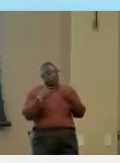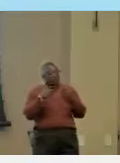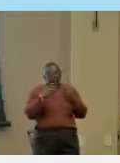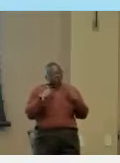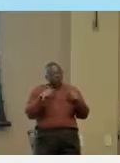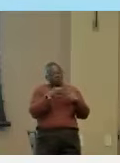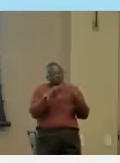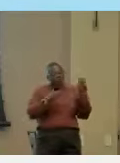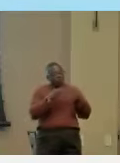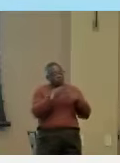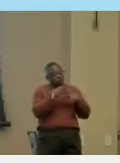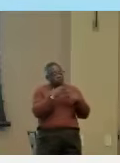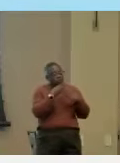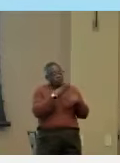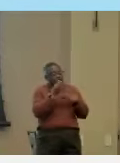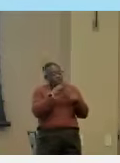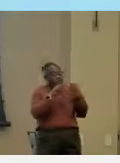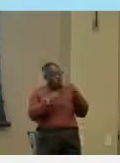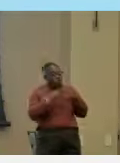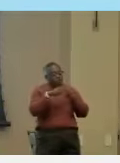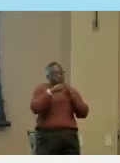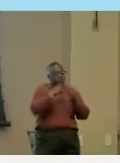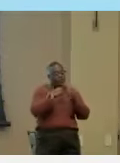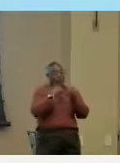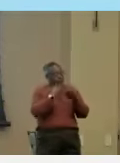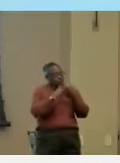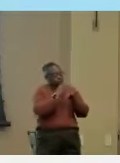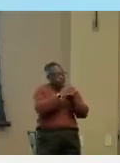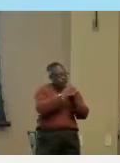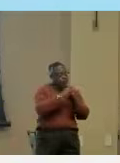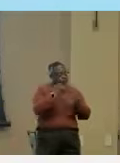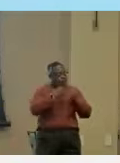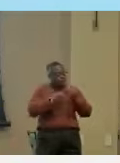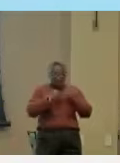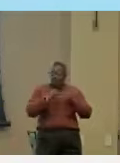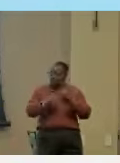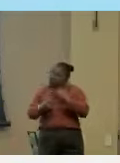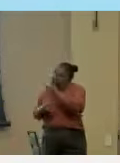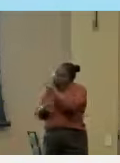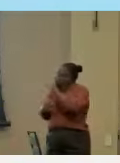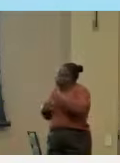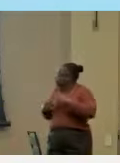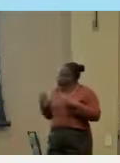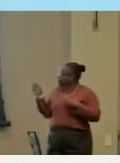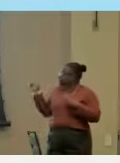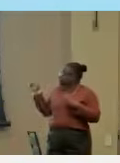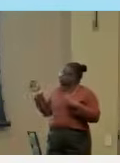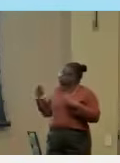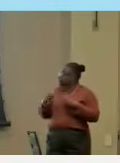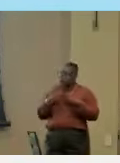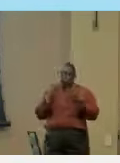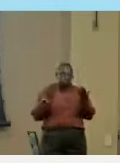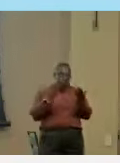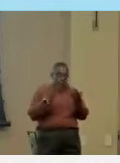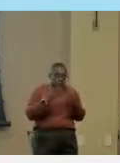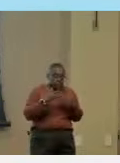fewer options for positive therapies. And finally, as you can imagine, patients that are